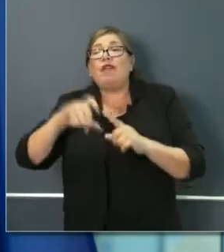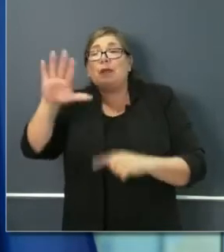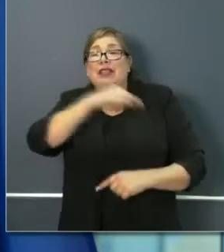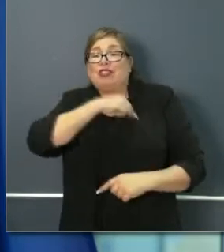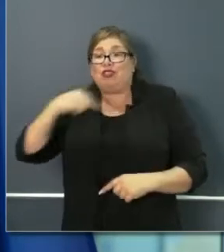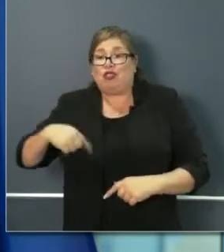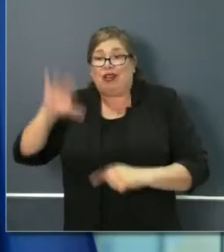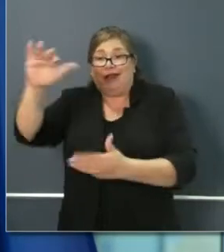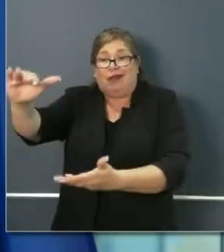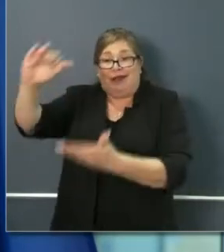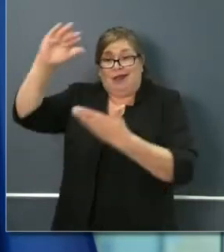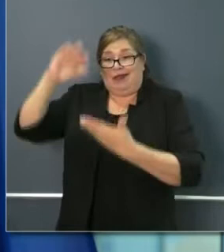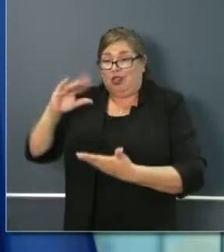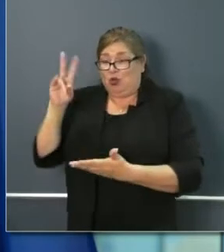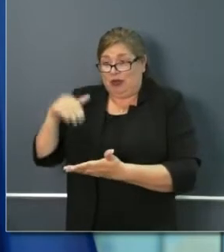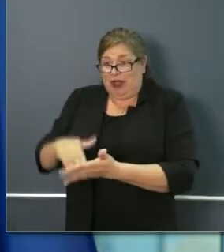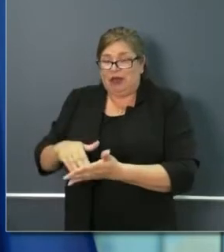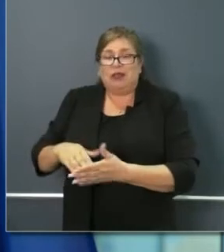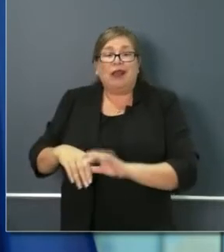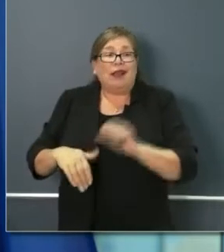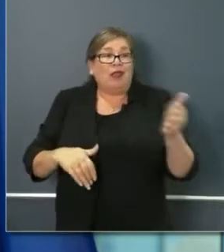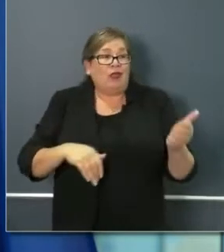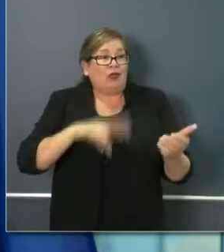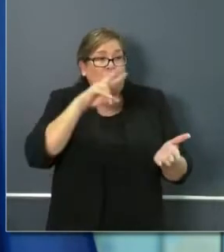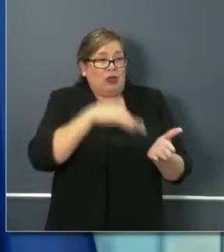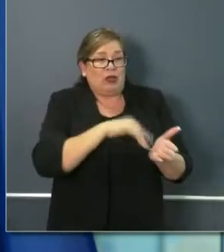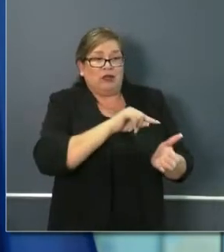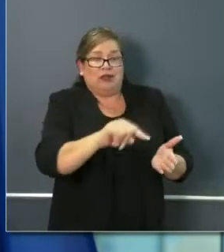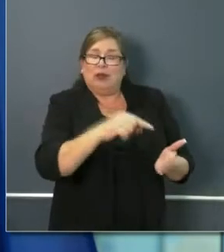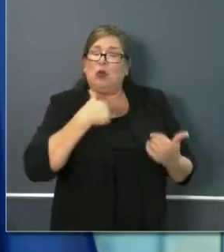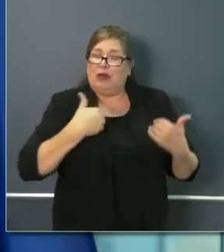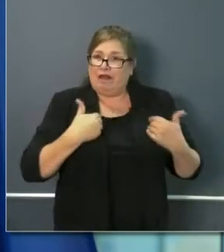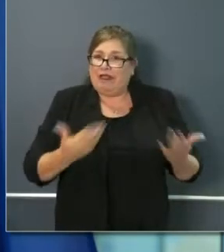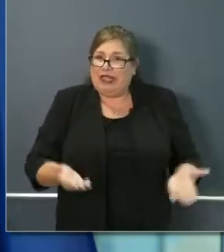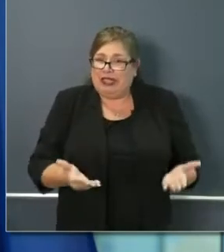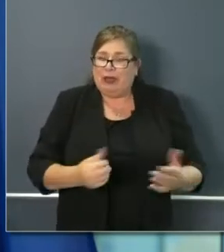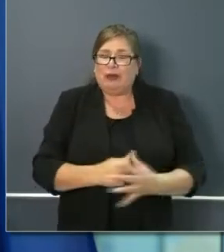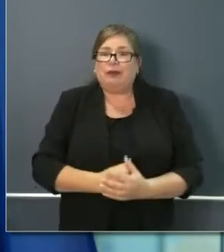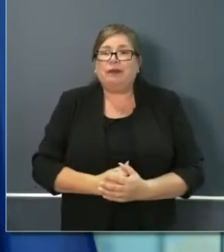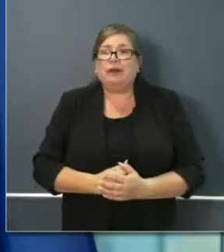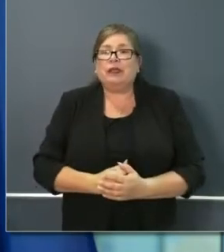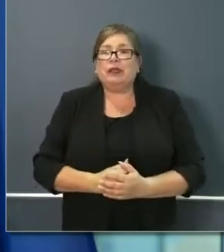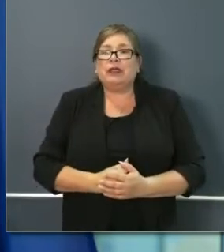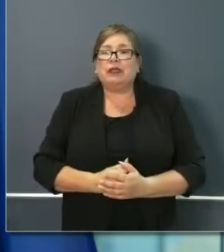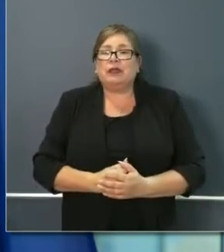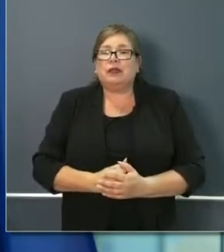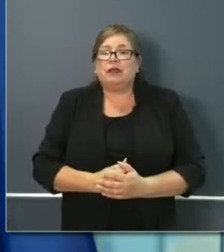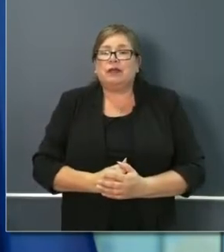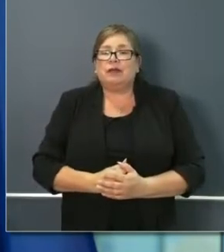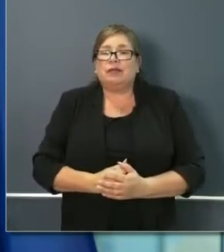the rest in hand. With that, we have a call out to get another